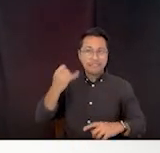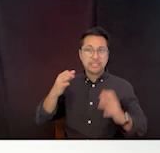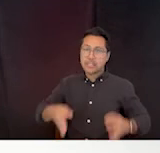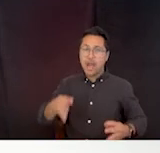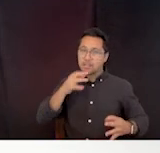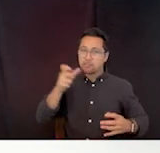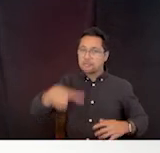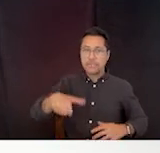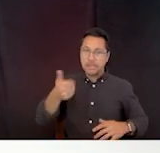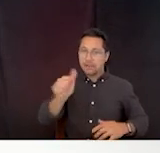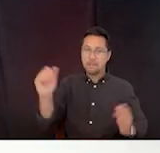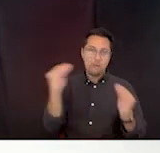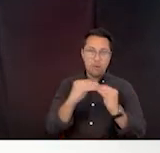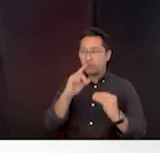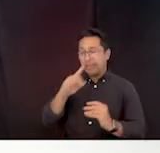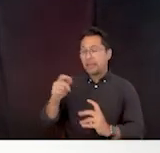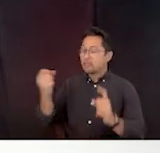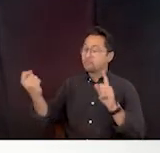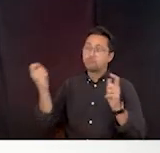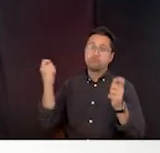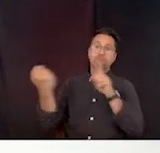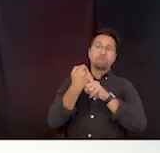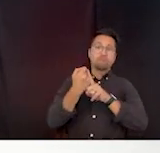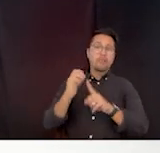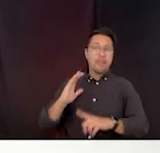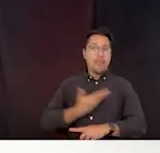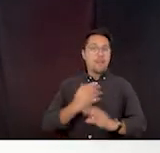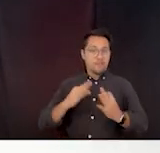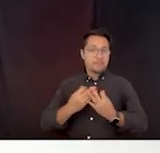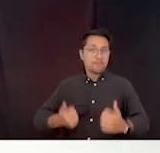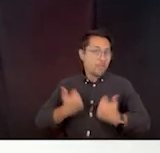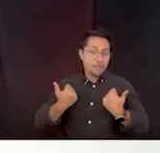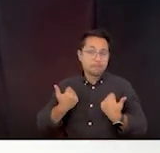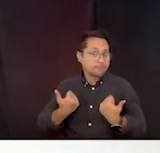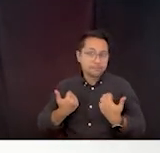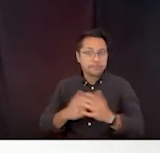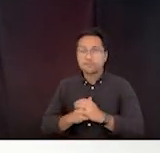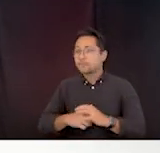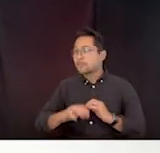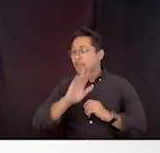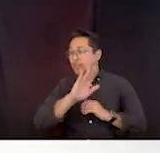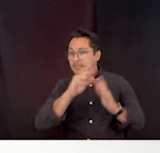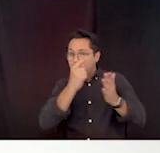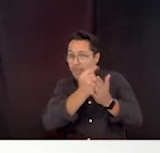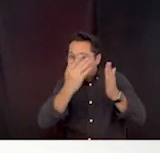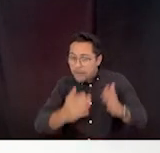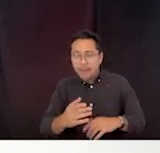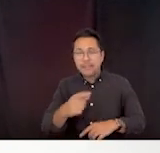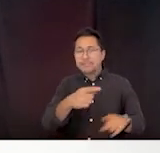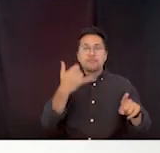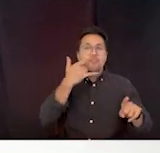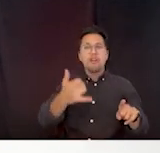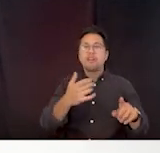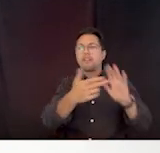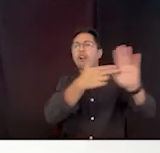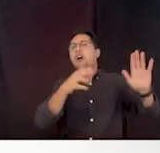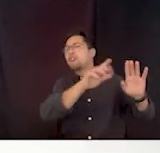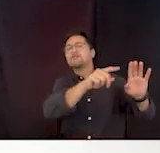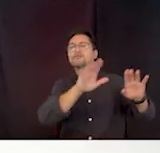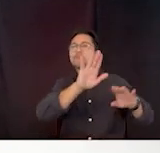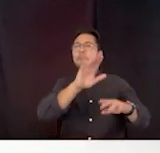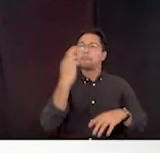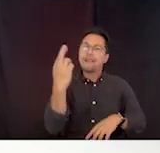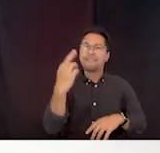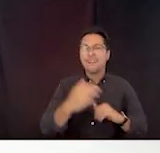It has transformed our family's life, and you know, his therapist he calls her his best friend. He